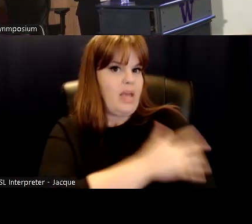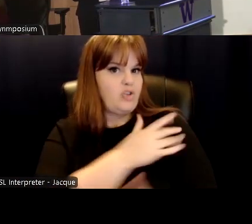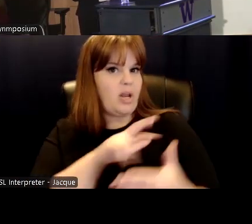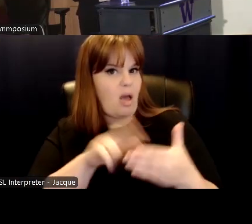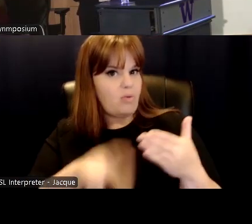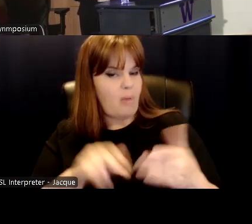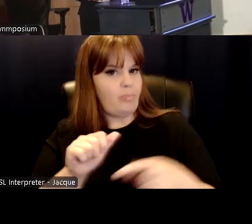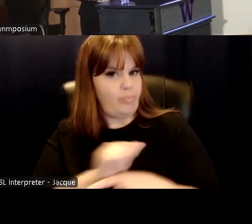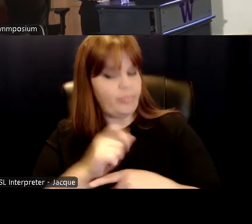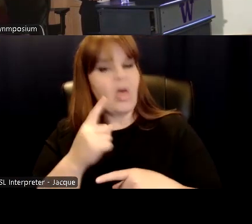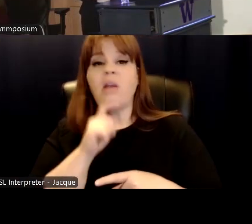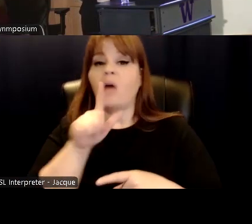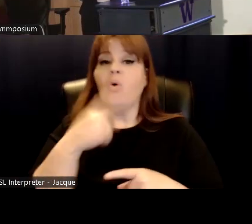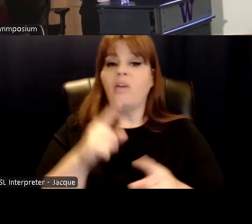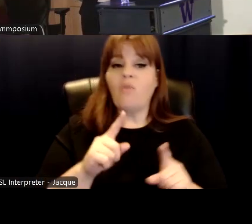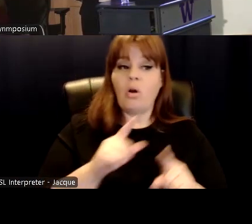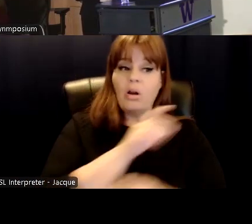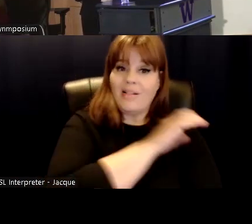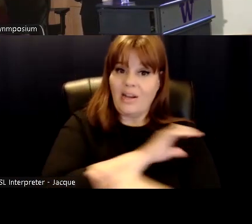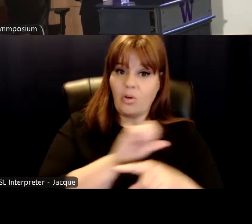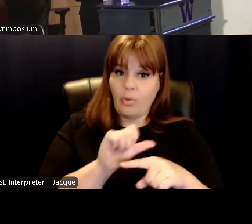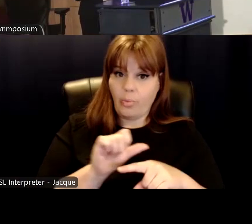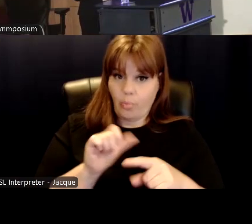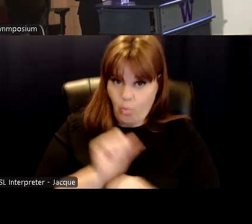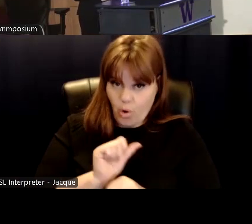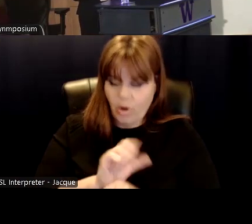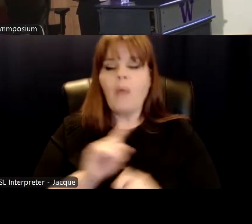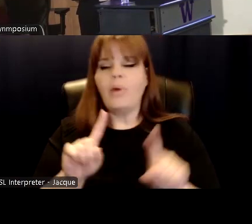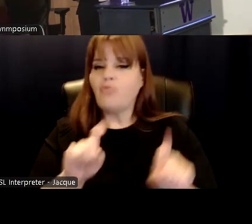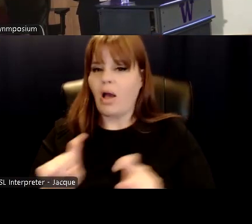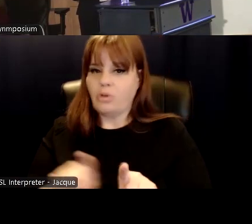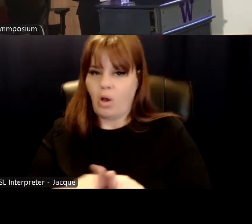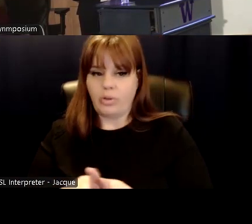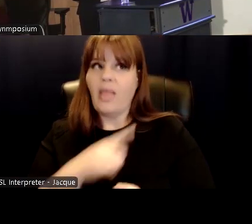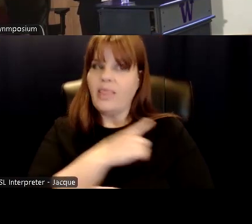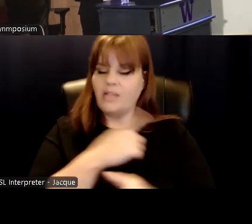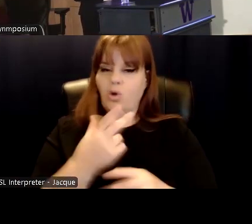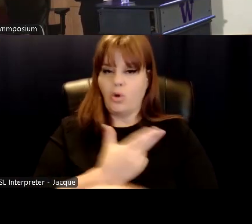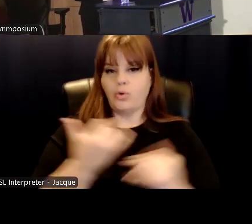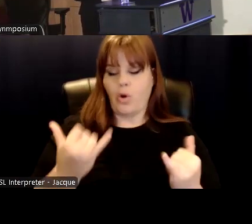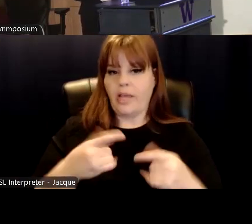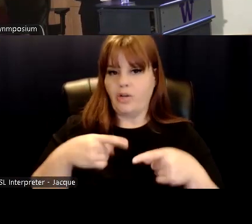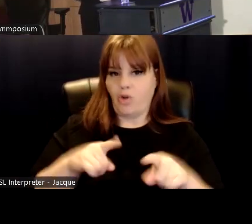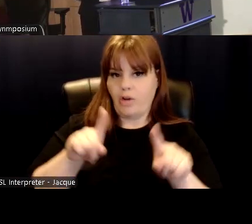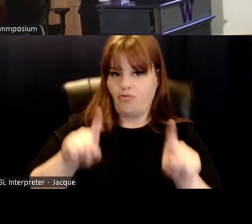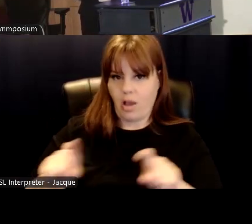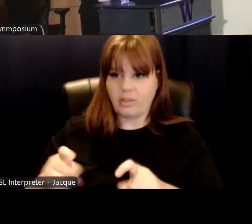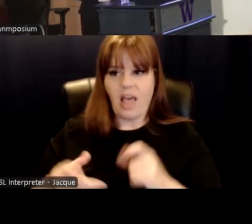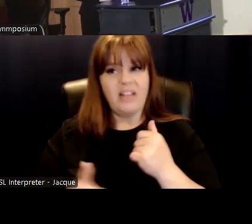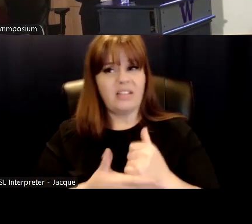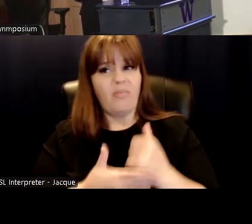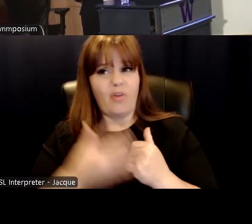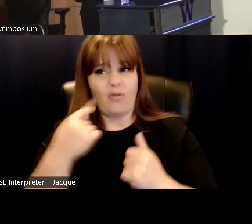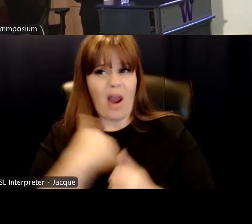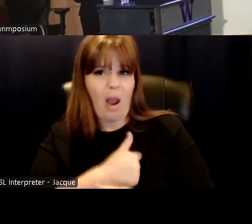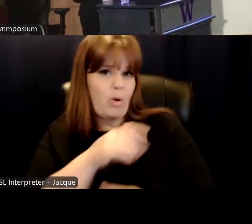practice, but for clinical trials. But these are often used currently in clinical trials, and we found that these are really helpful in our clinic. They're not